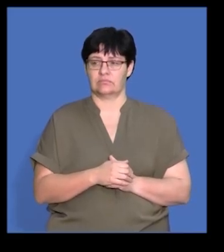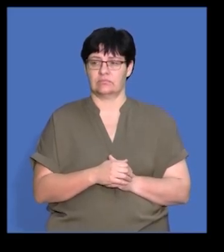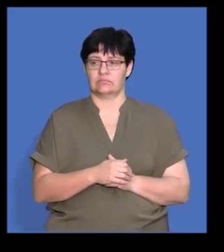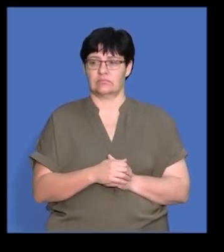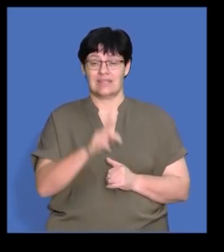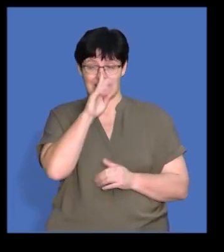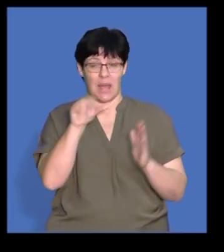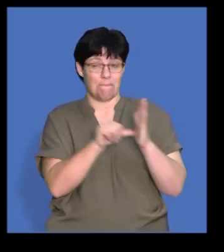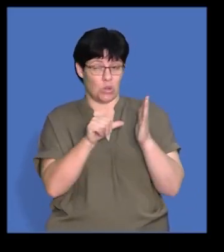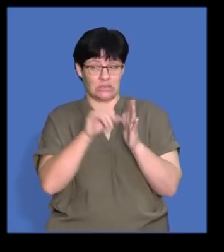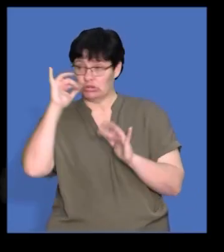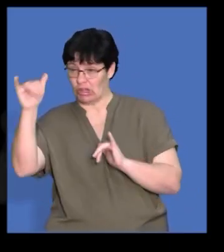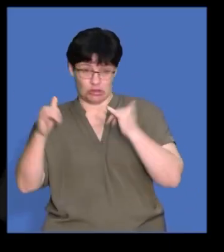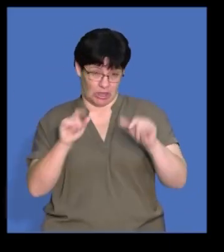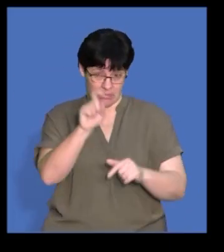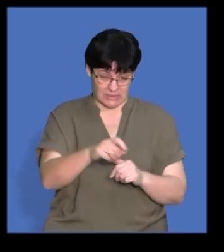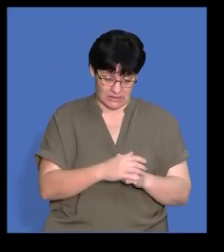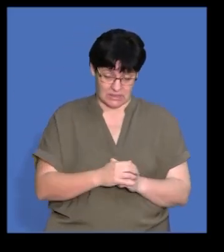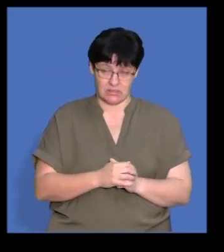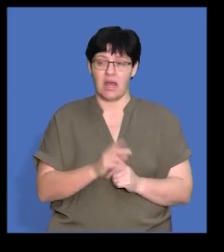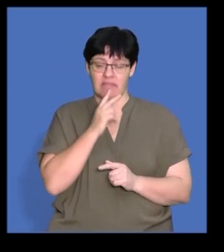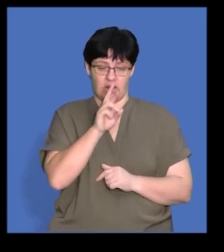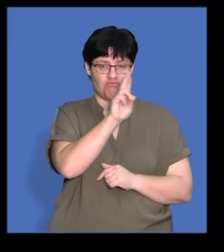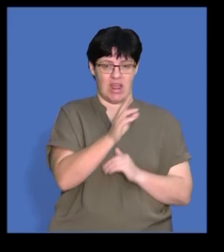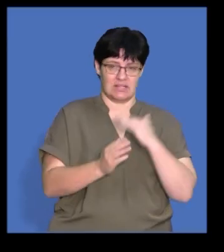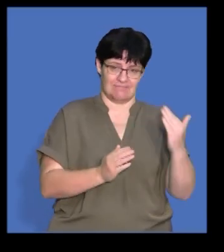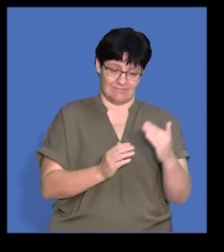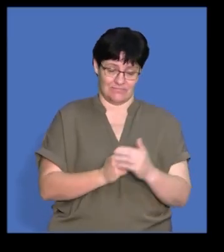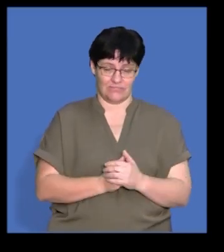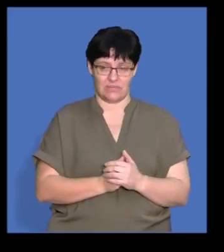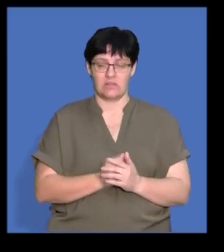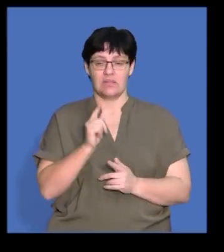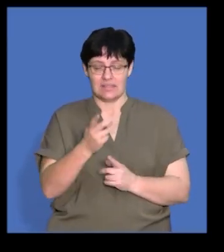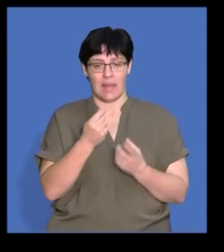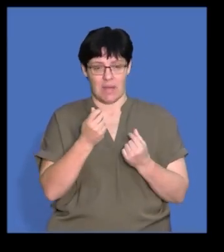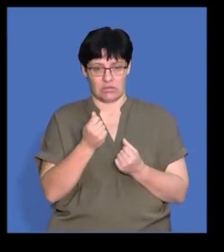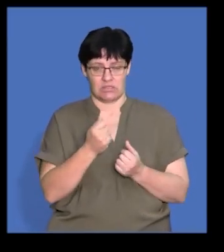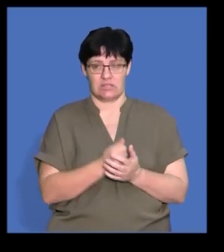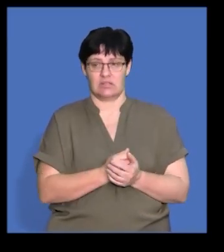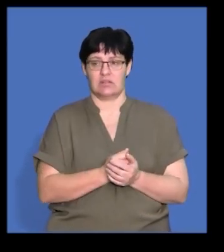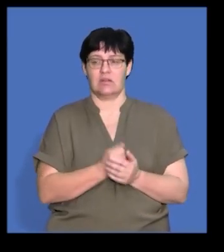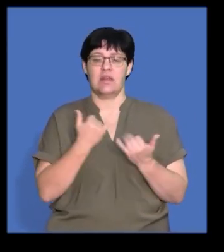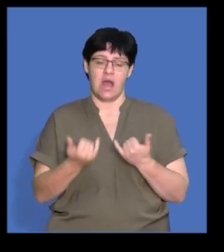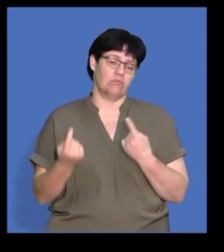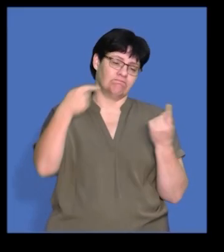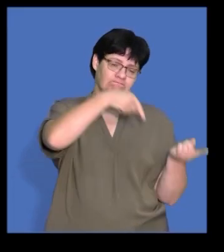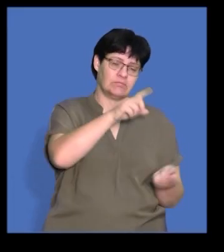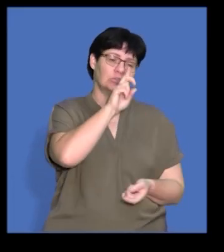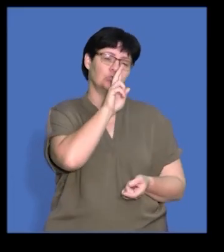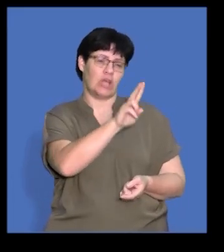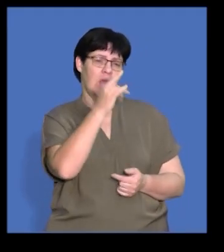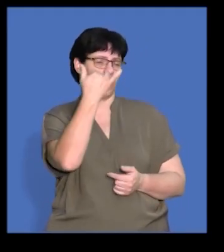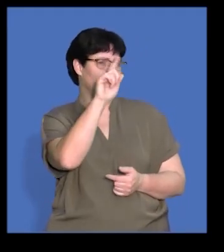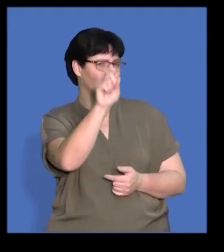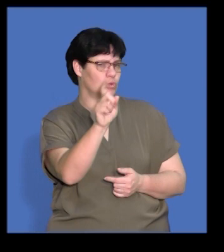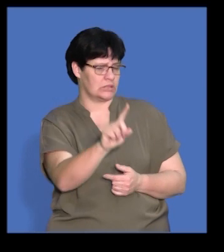See how important it is to check and put a rand in front of it. That's the amount of money. Now I want to go back and quickly check the question.